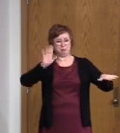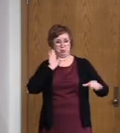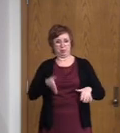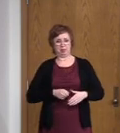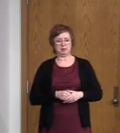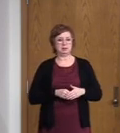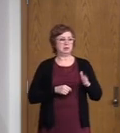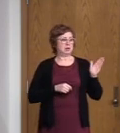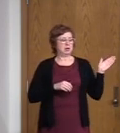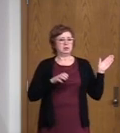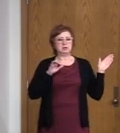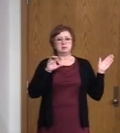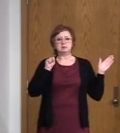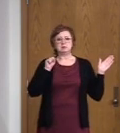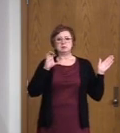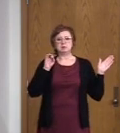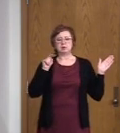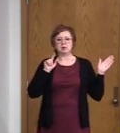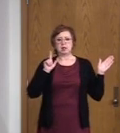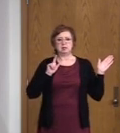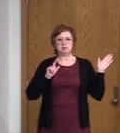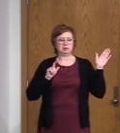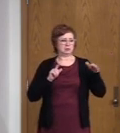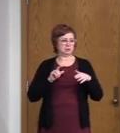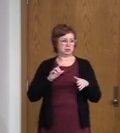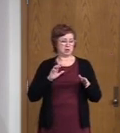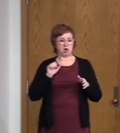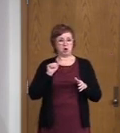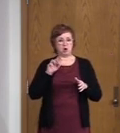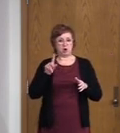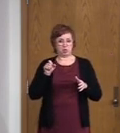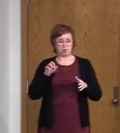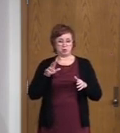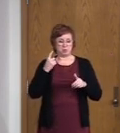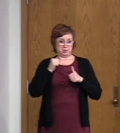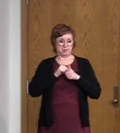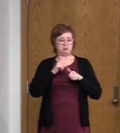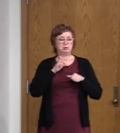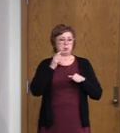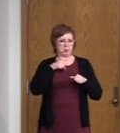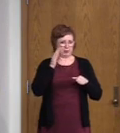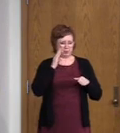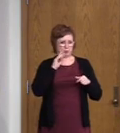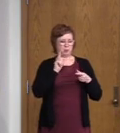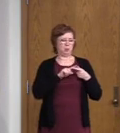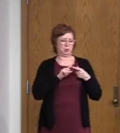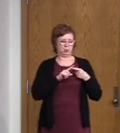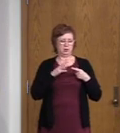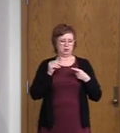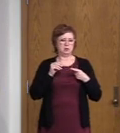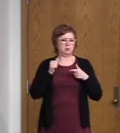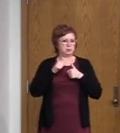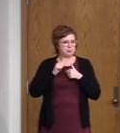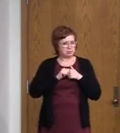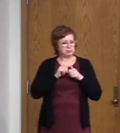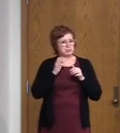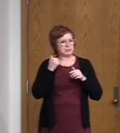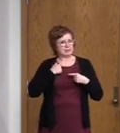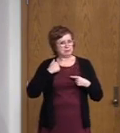know, and you'll see it, there's a reminder in the document online. I mean, the number of manufacturers that the Canadian government